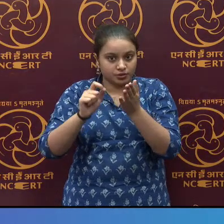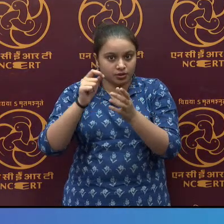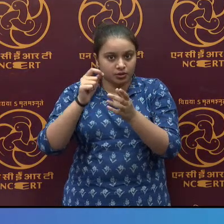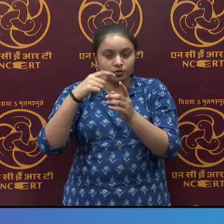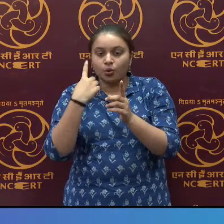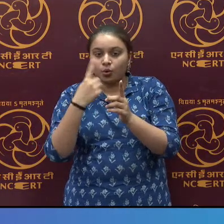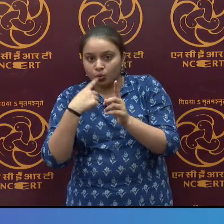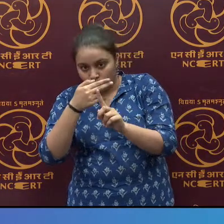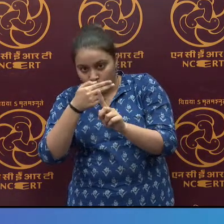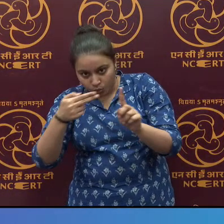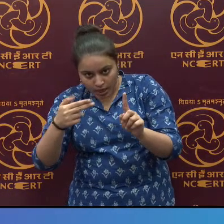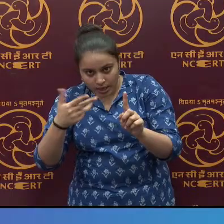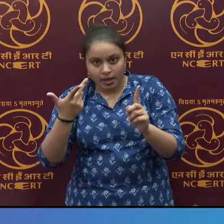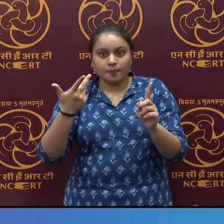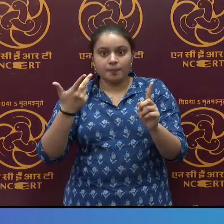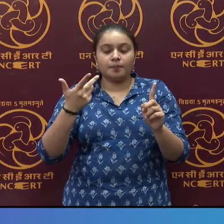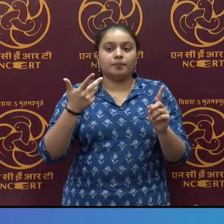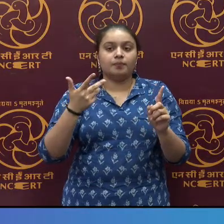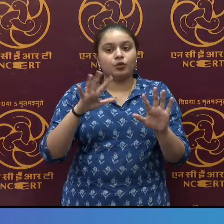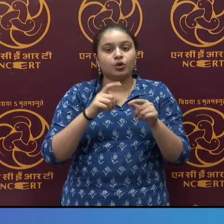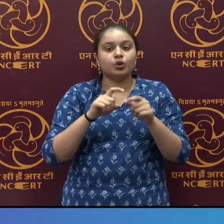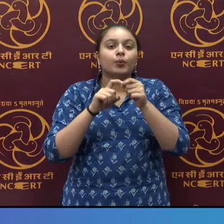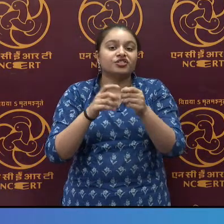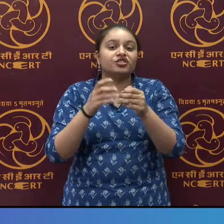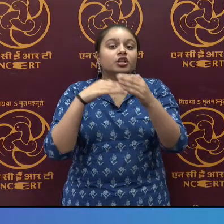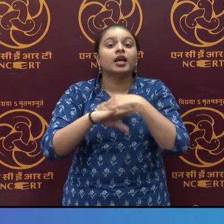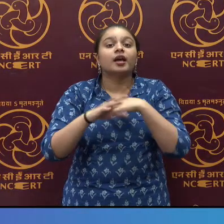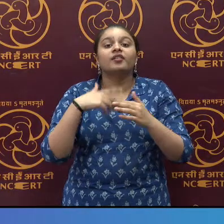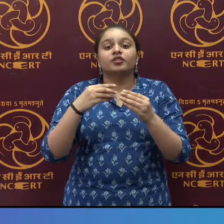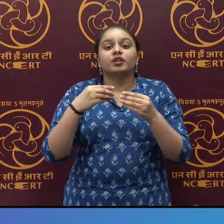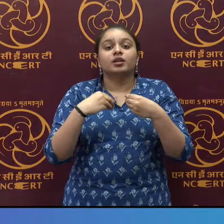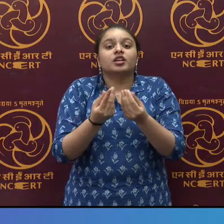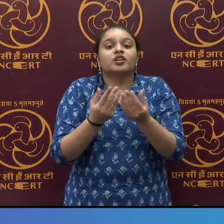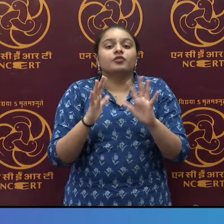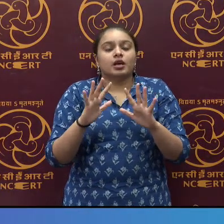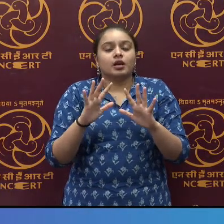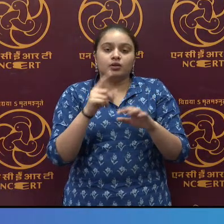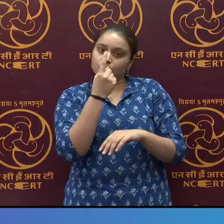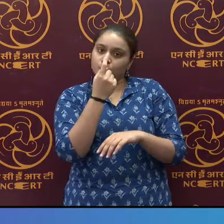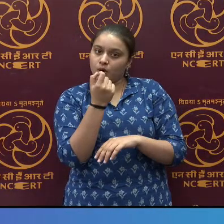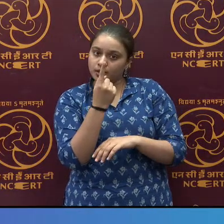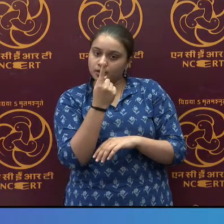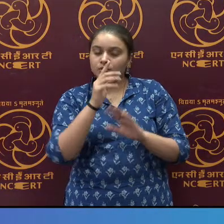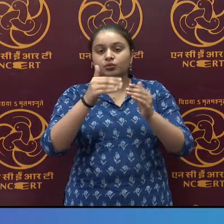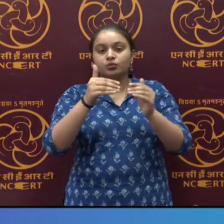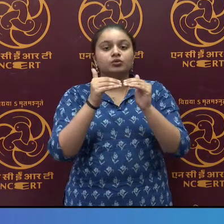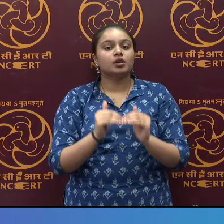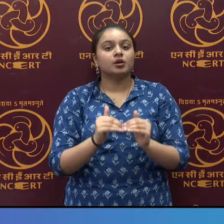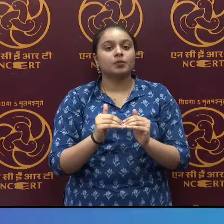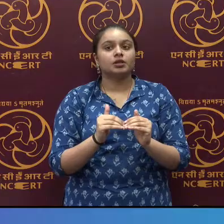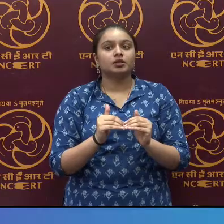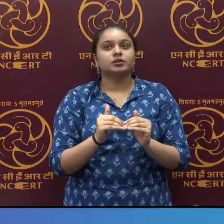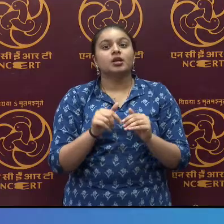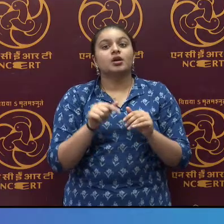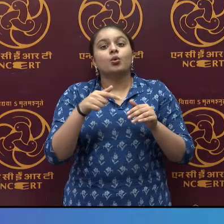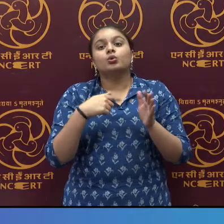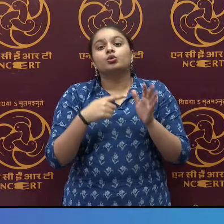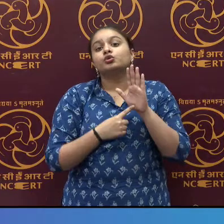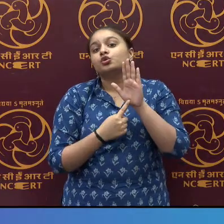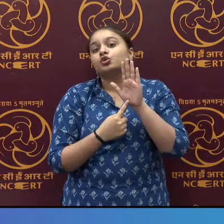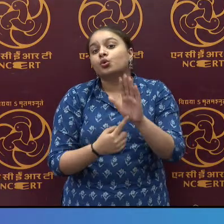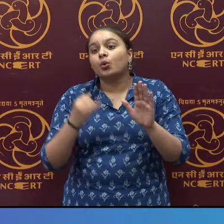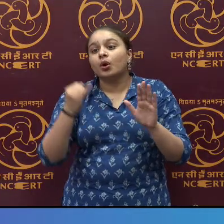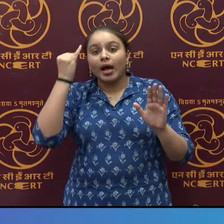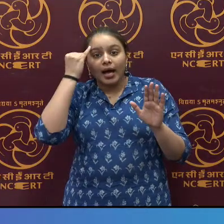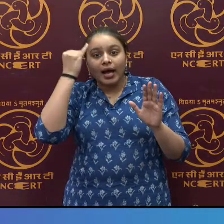writer, designation, it's whatever is given in the question would be included in that 1 mark. Then it's like how do you present those